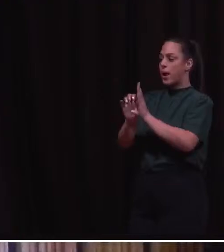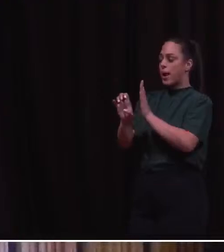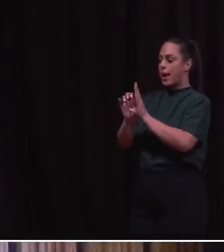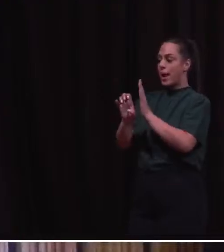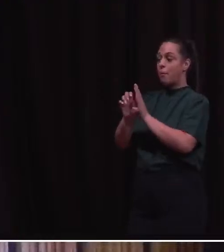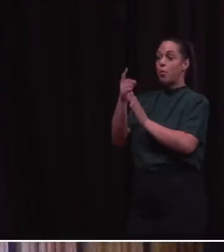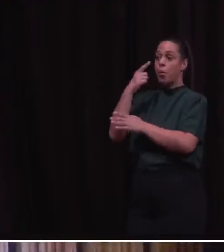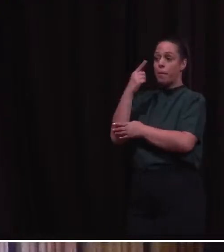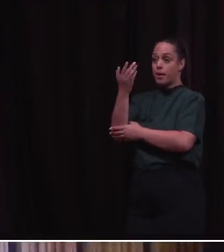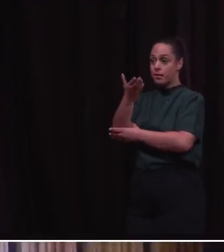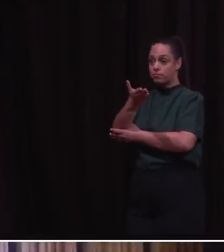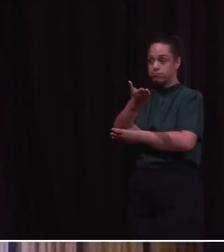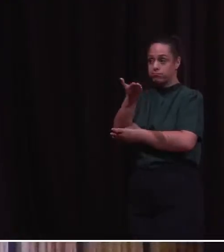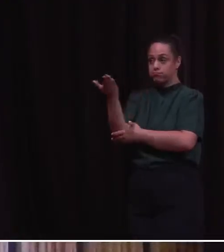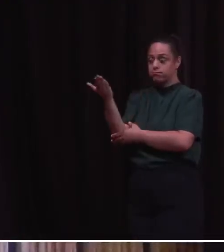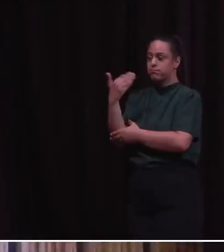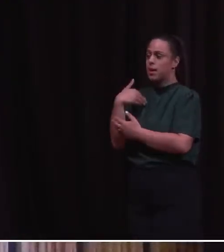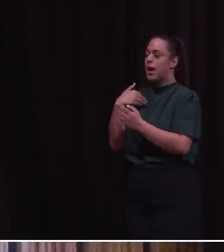of huge impacts.